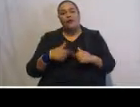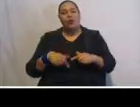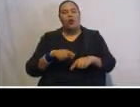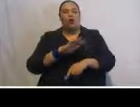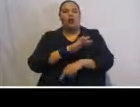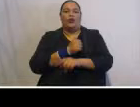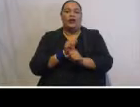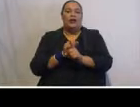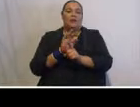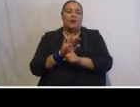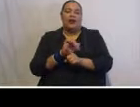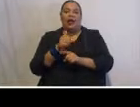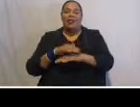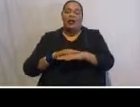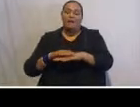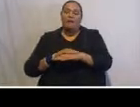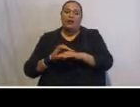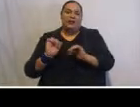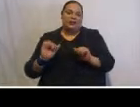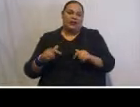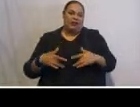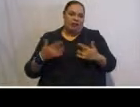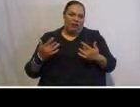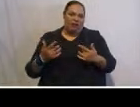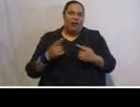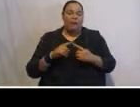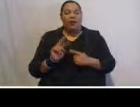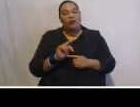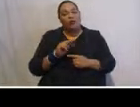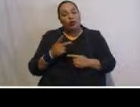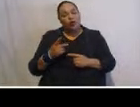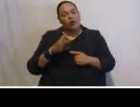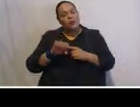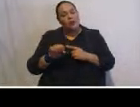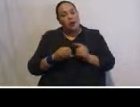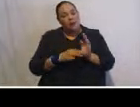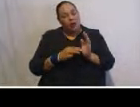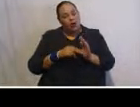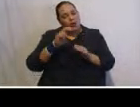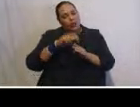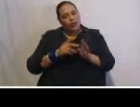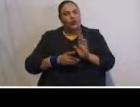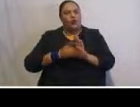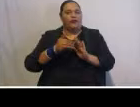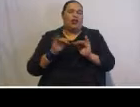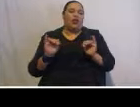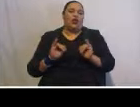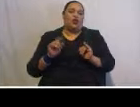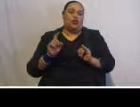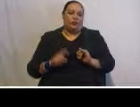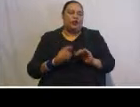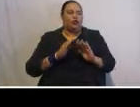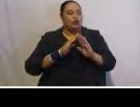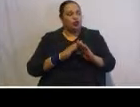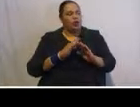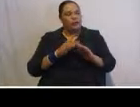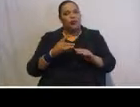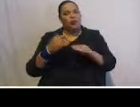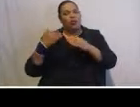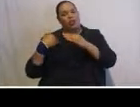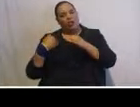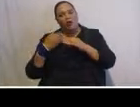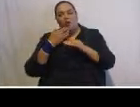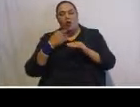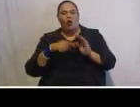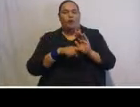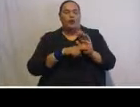authorities, impacting other basic delivery. An alternative funding model needs to be developed urgently to stop the debt burden on